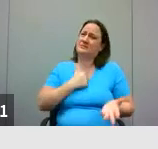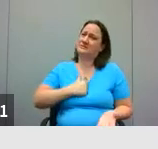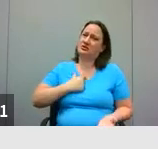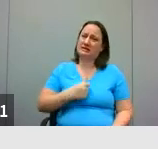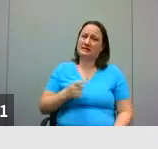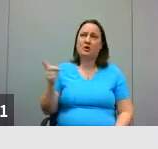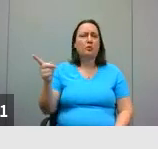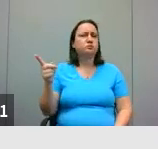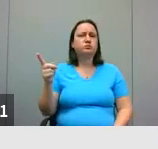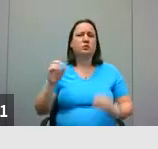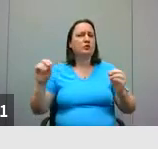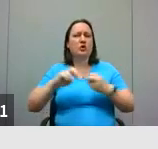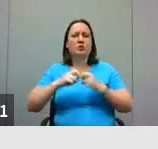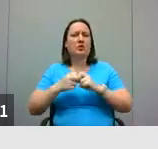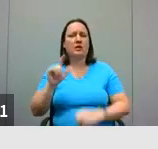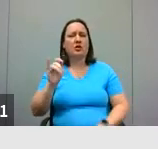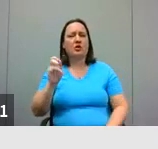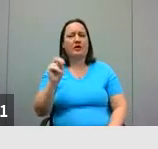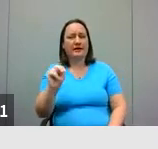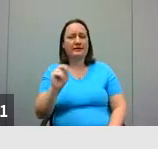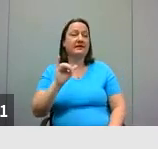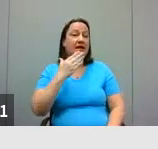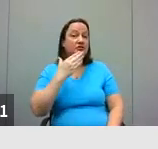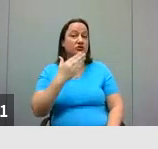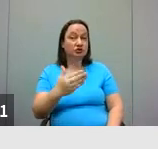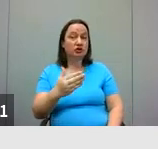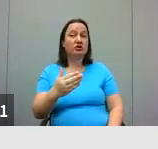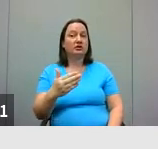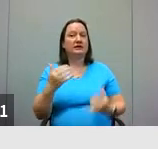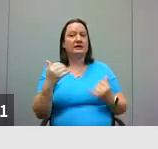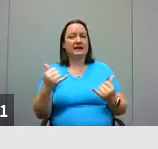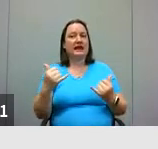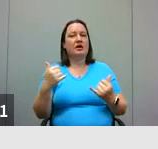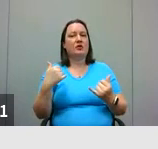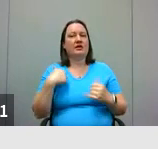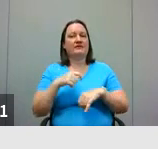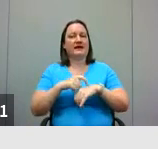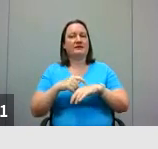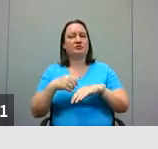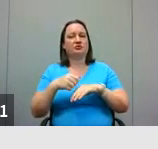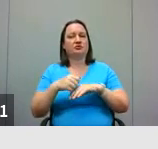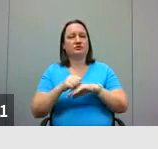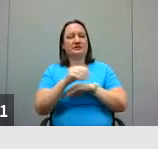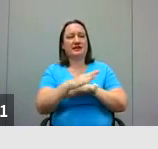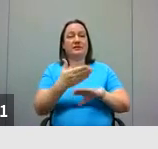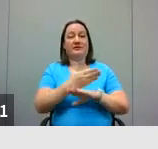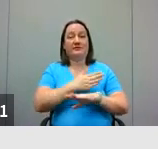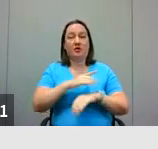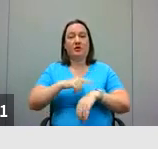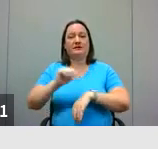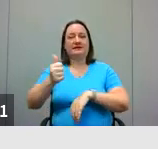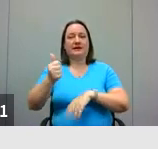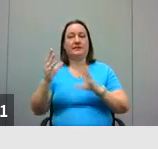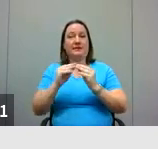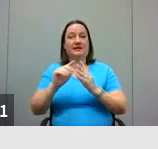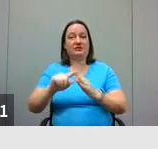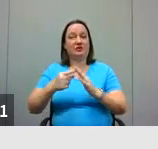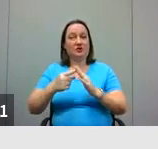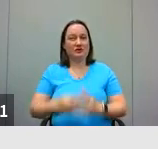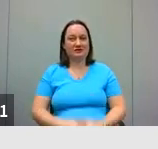not, this is good. This gives us a little time to get it to you before the next meeting starts. Not exactly